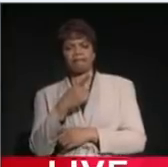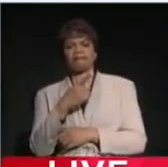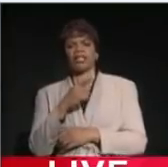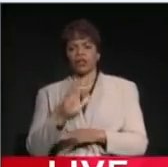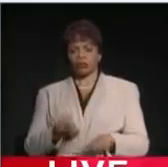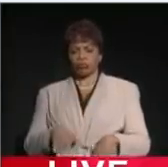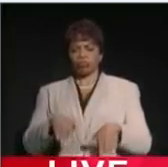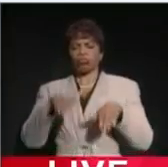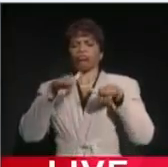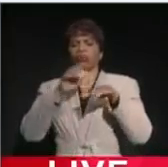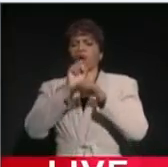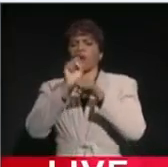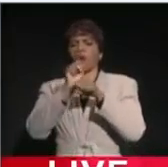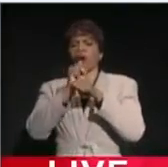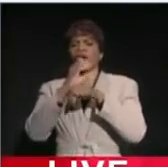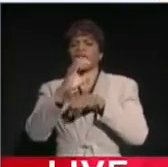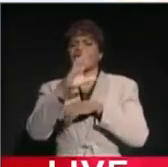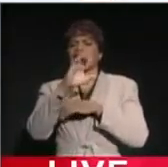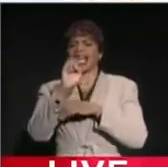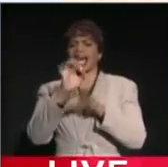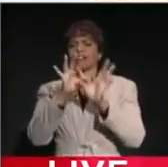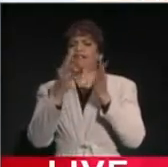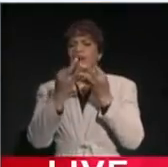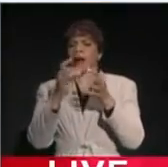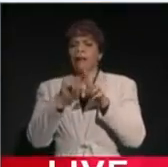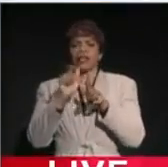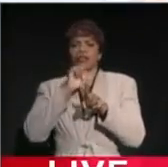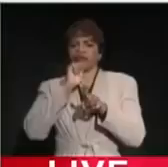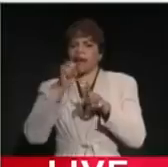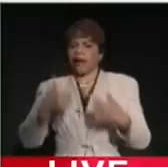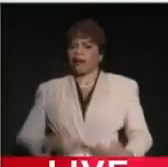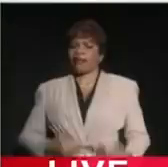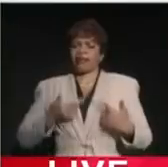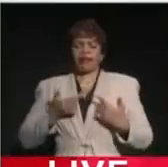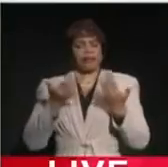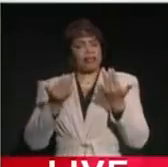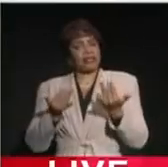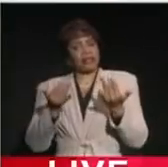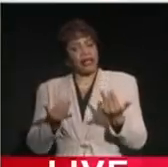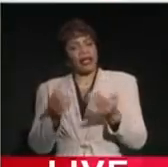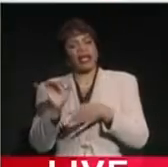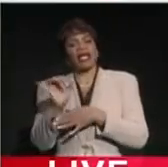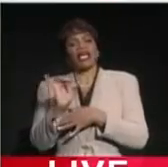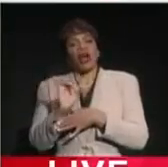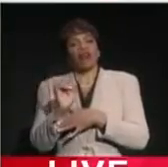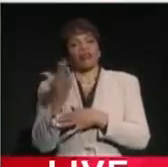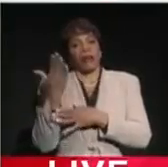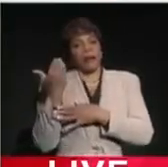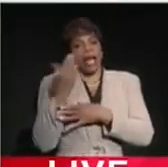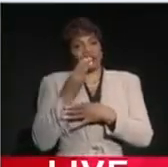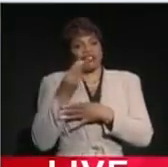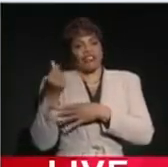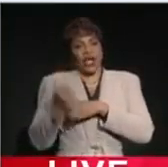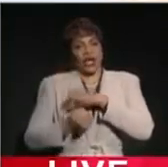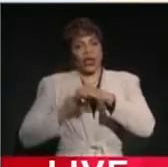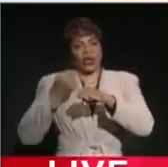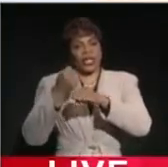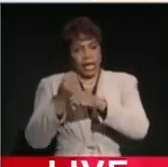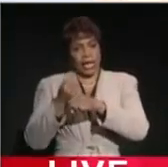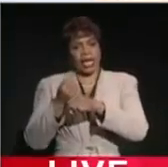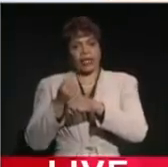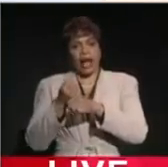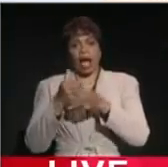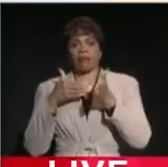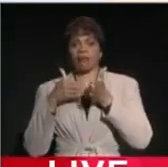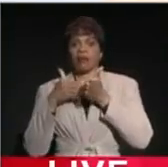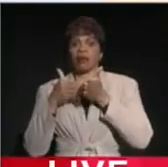working-class family. But that is not how you live today, and it's not how you live for the past few years. You made millions